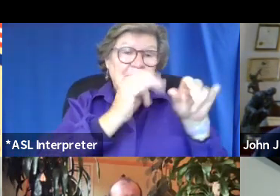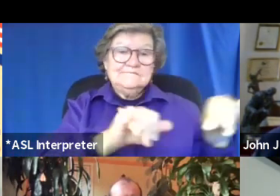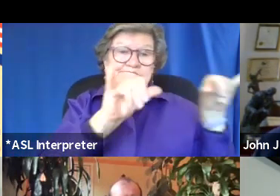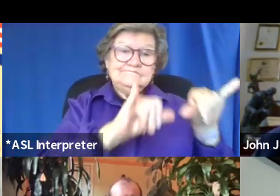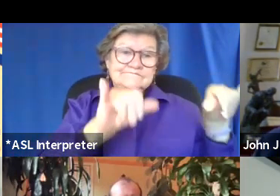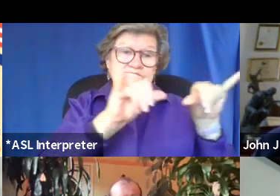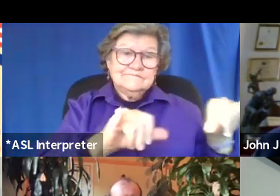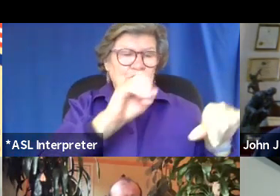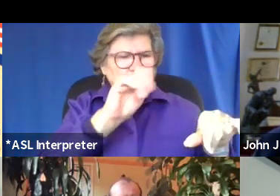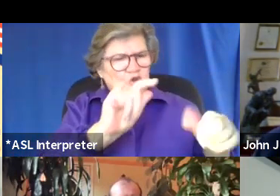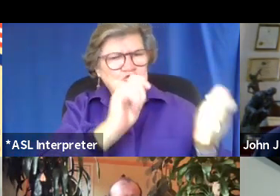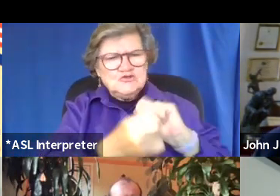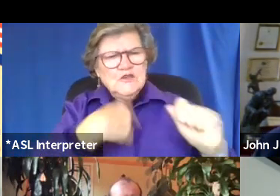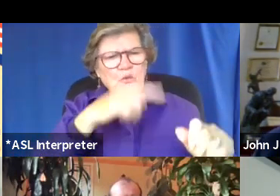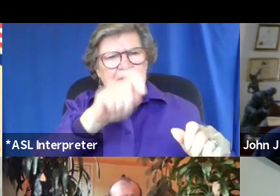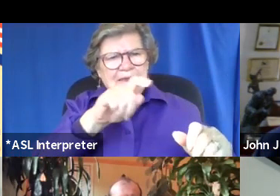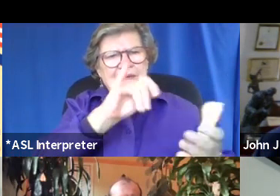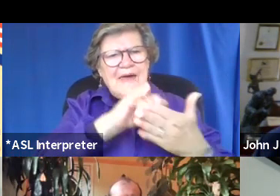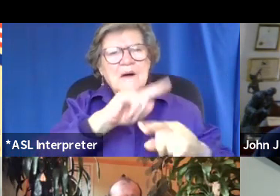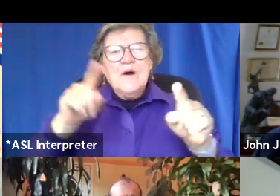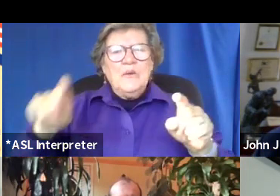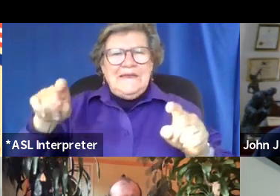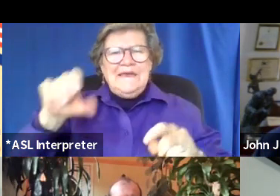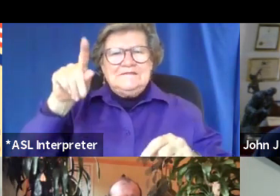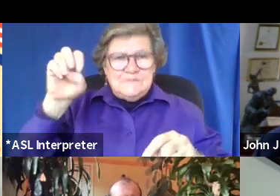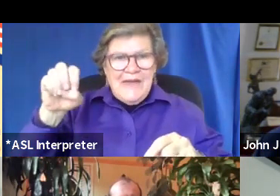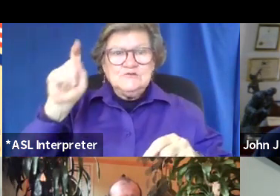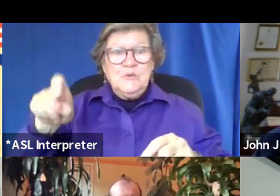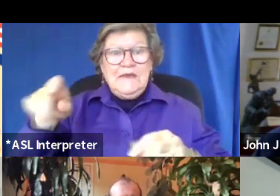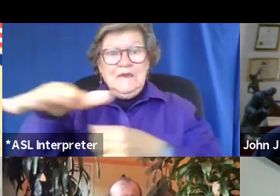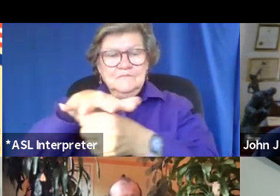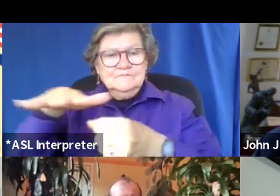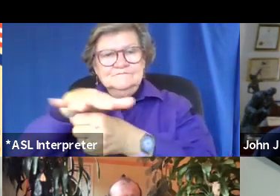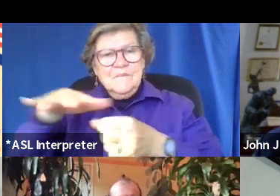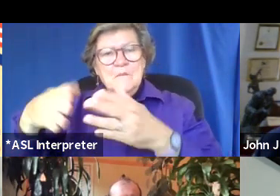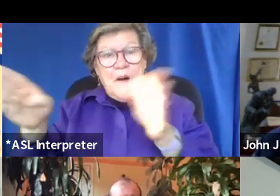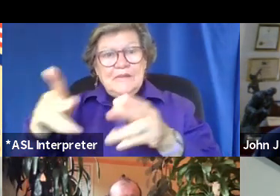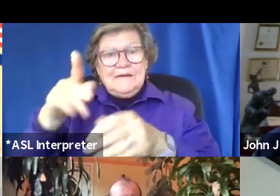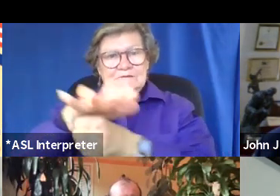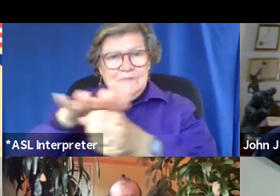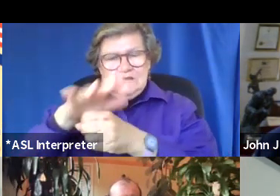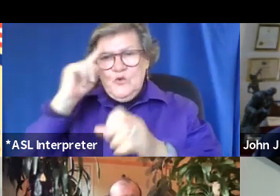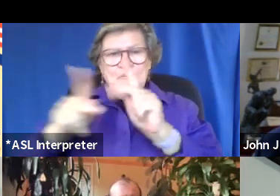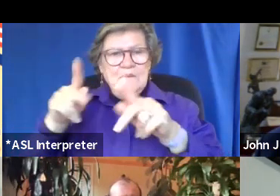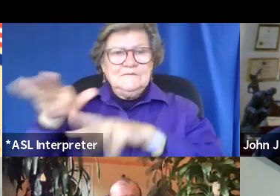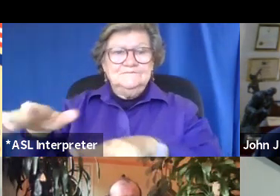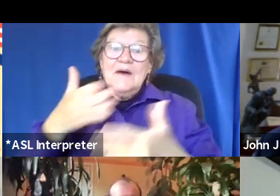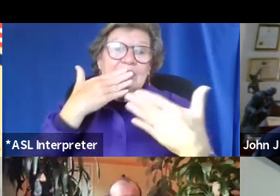social changes, which we also need. But we need physical change more. So at the end of the day, we need public spaces. And thank you. And I'll see you